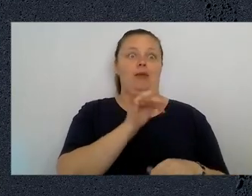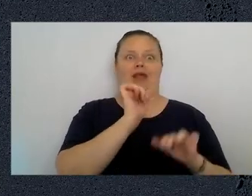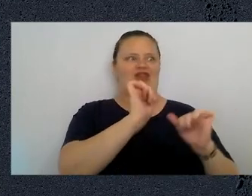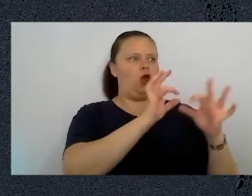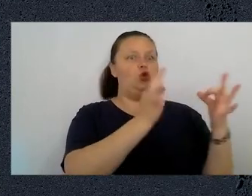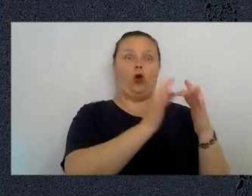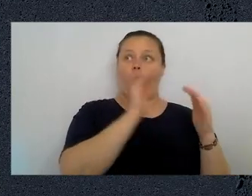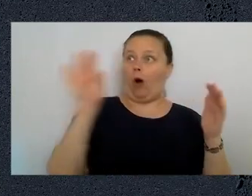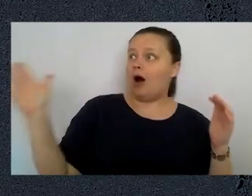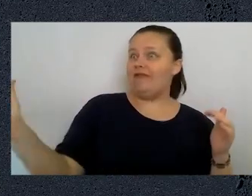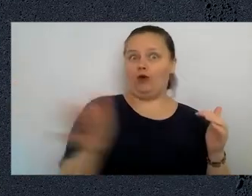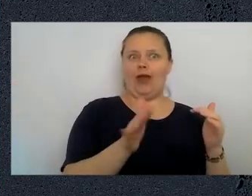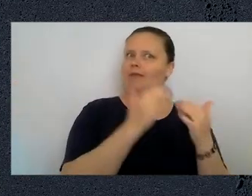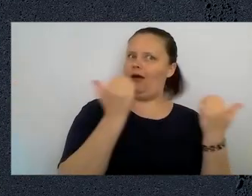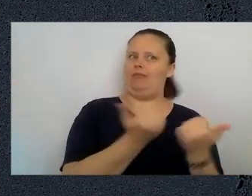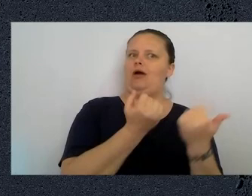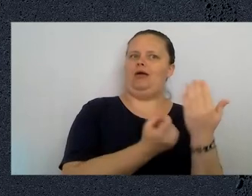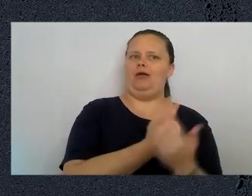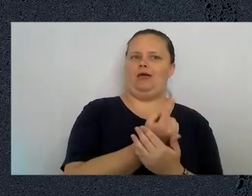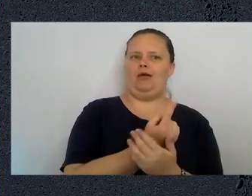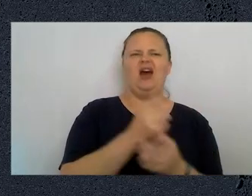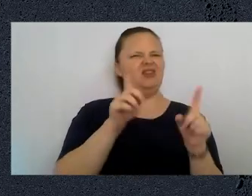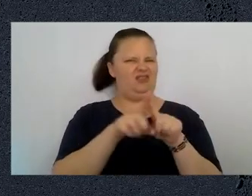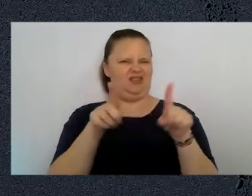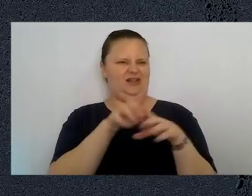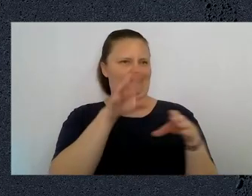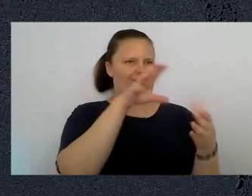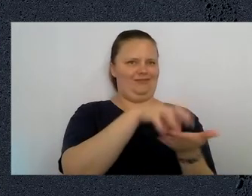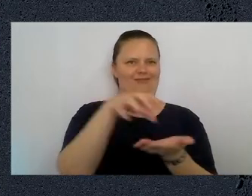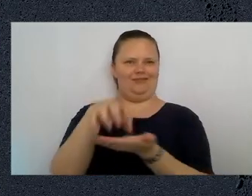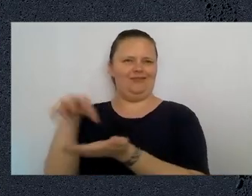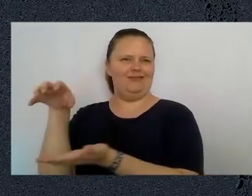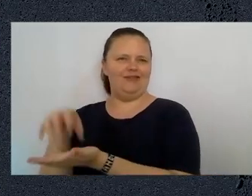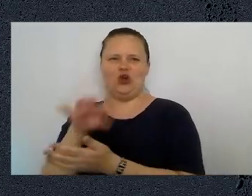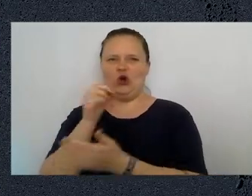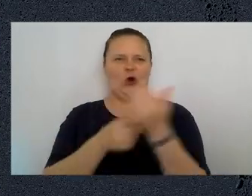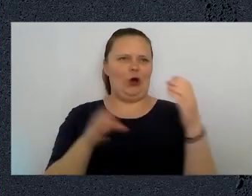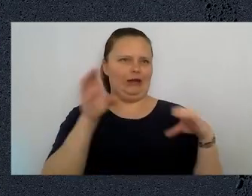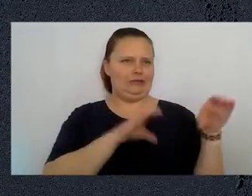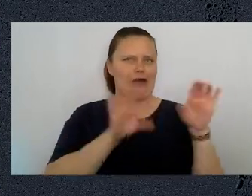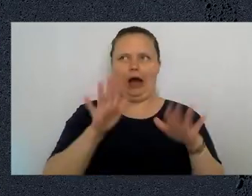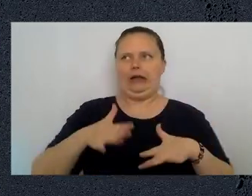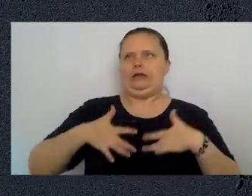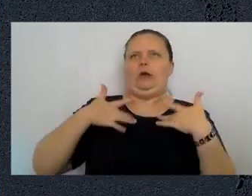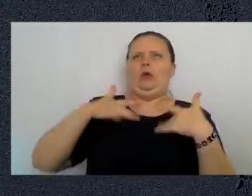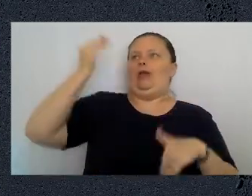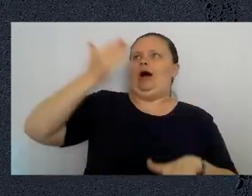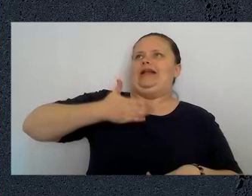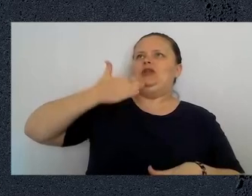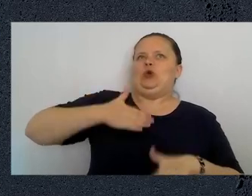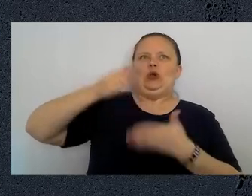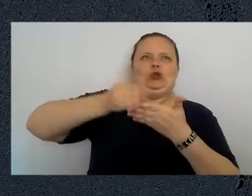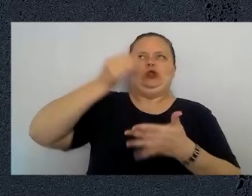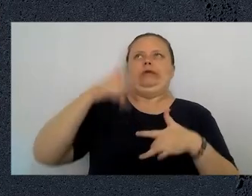of places. It's in many different sectors too. It's not just science. It is. And I don't want to scare the wits out of high school students. I don't think we